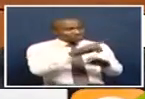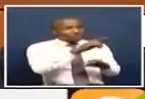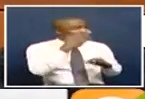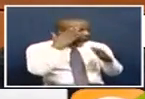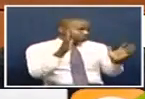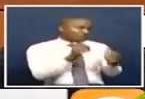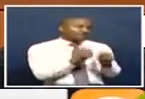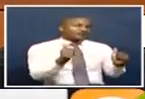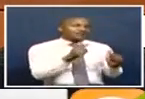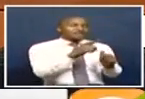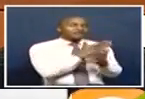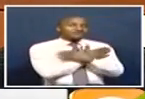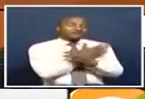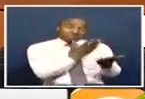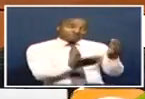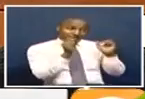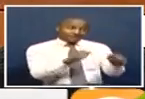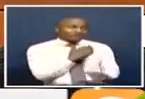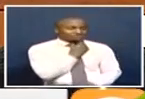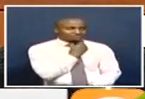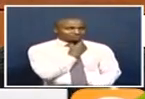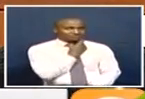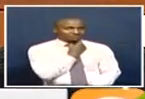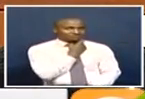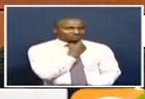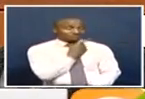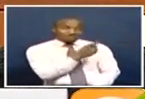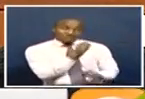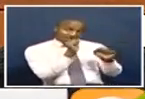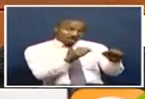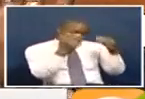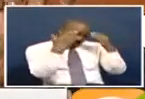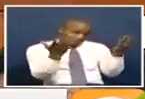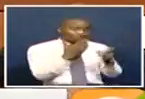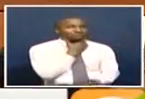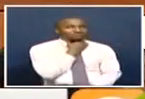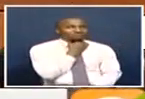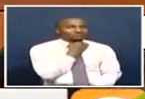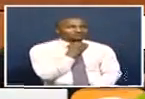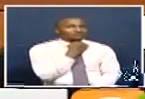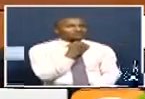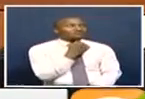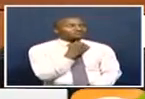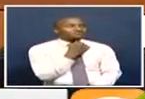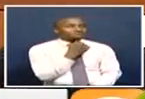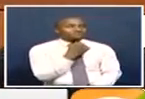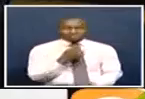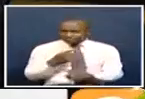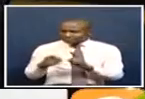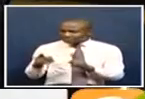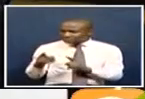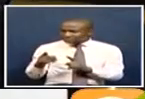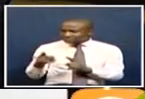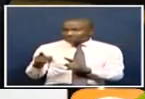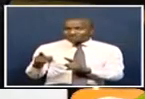friend. Maybe he can. He can. I don't know. I don't want to commit myself. But out of these four